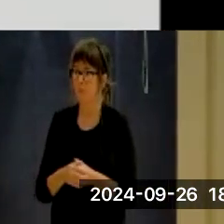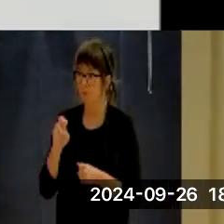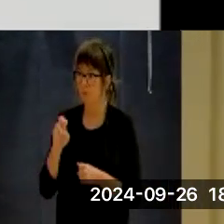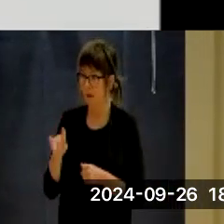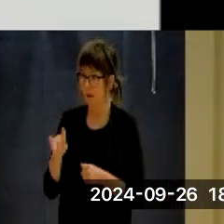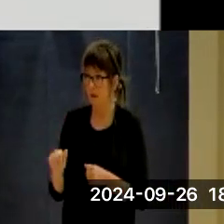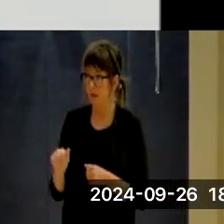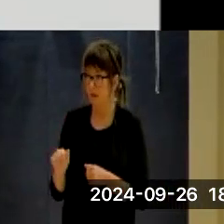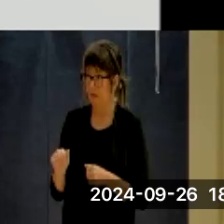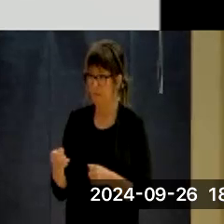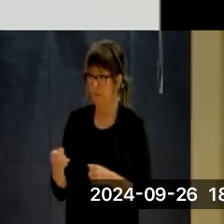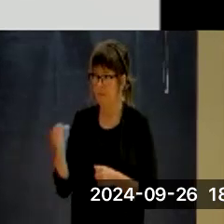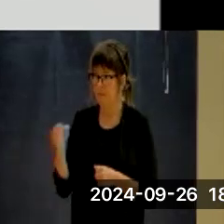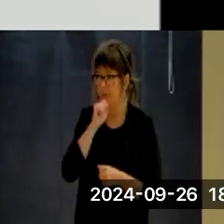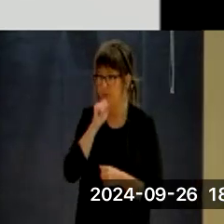Yeah.